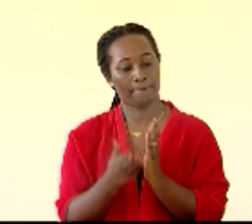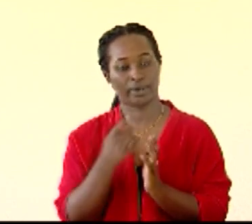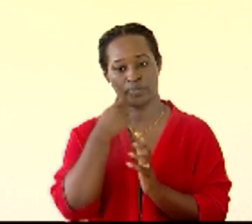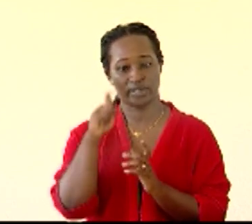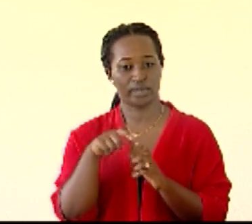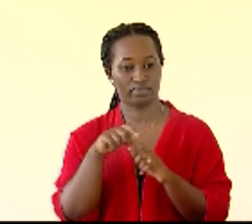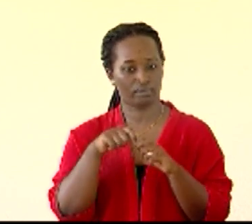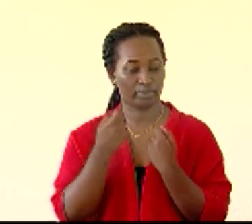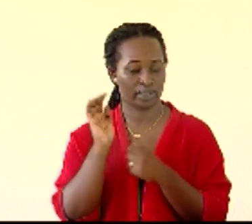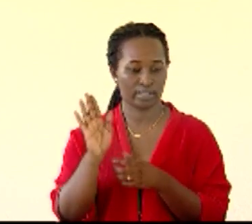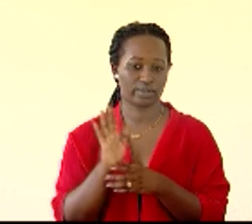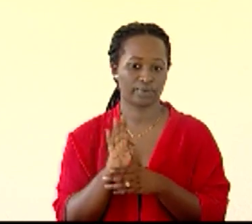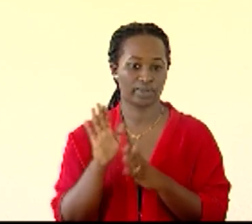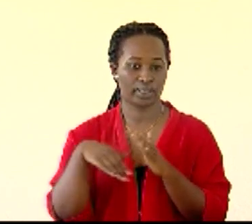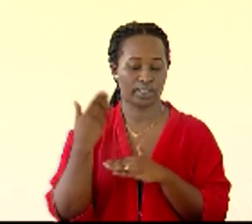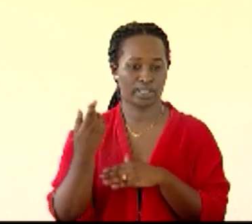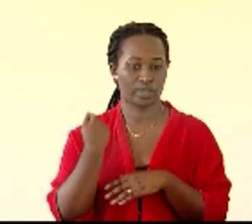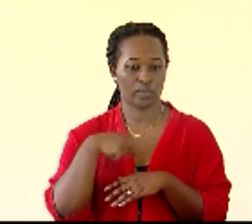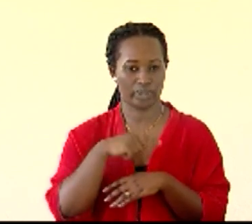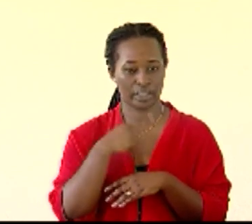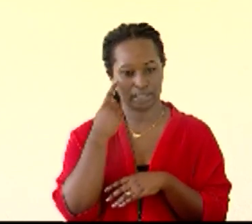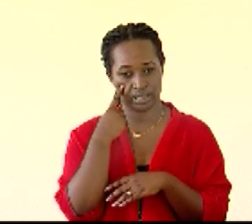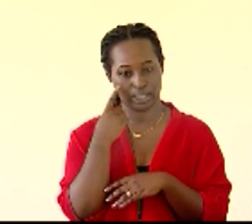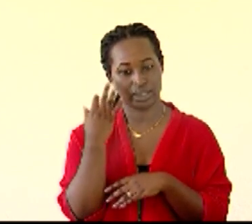it. So we write 3C,